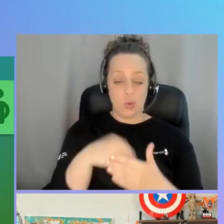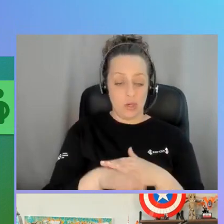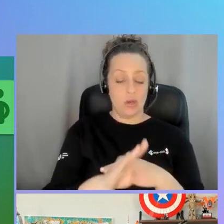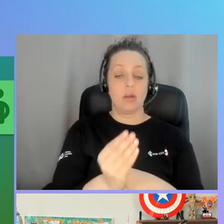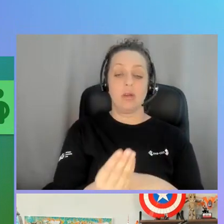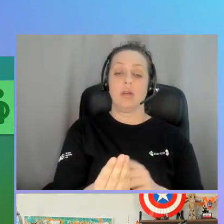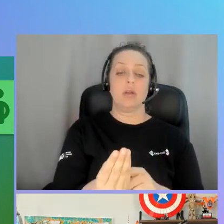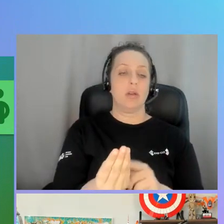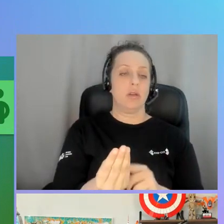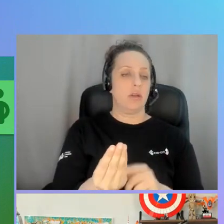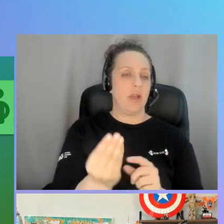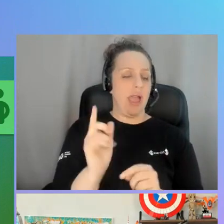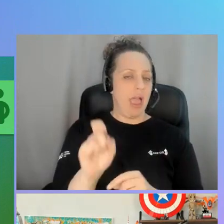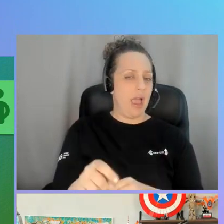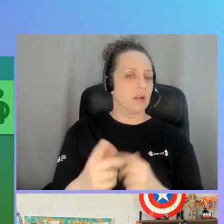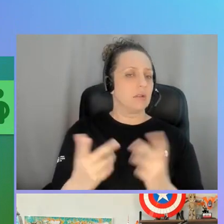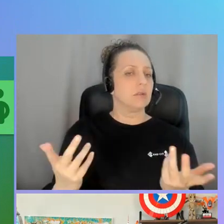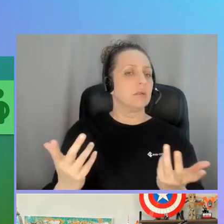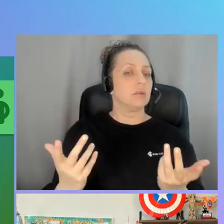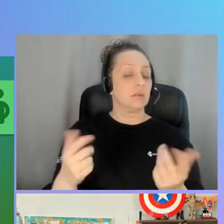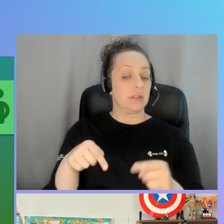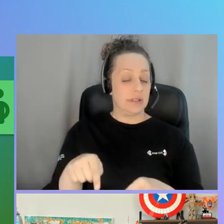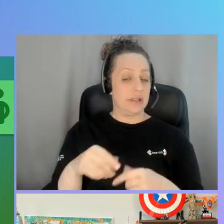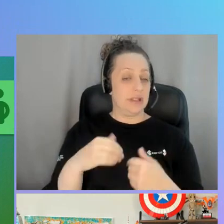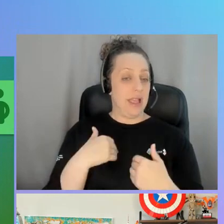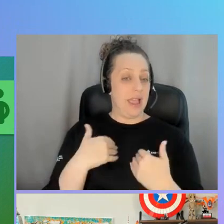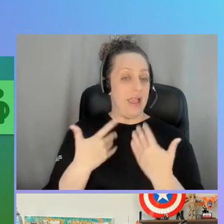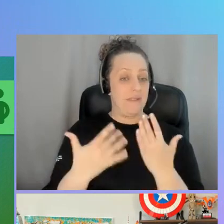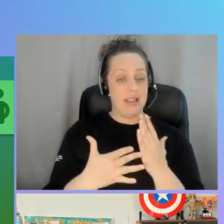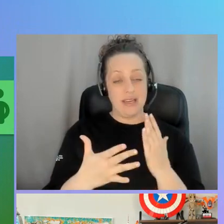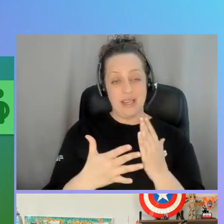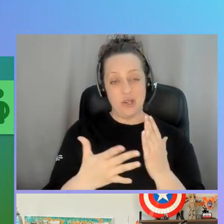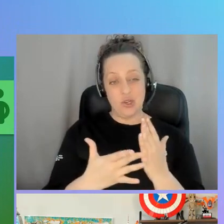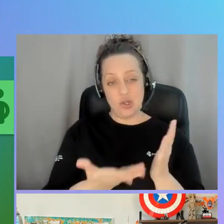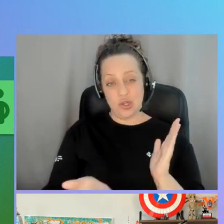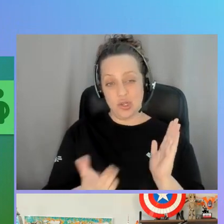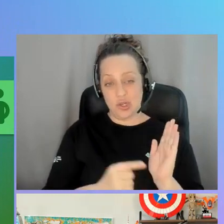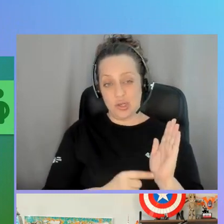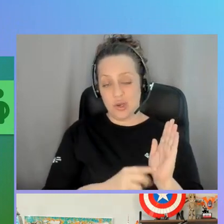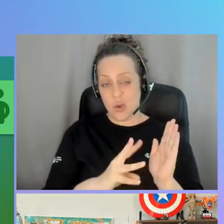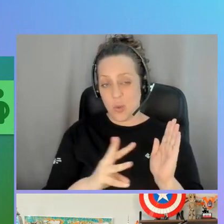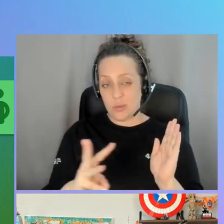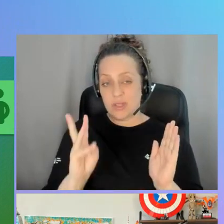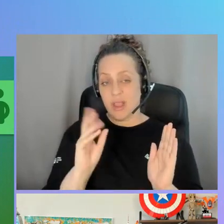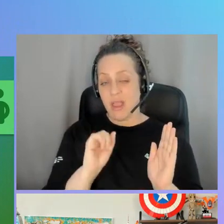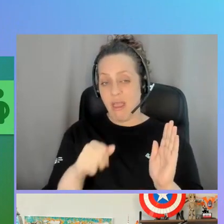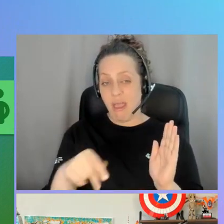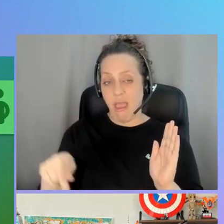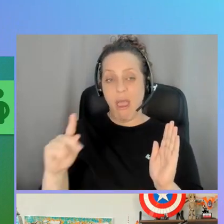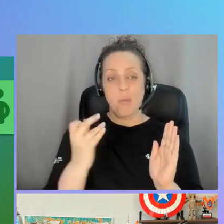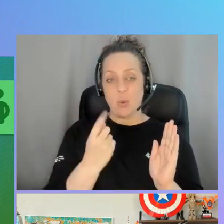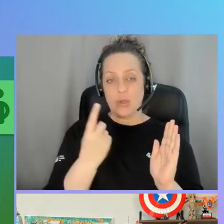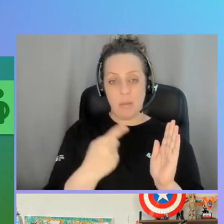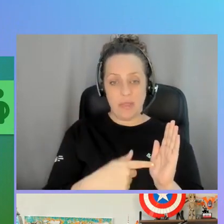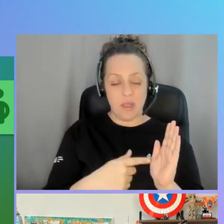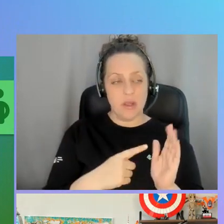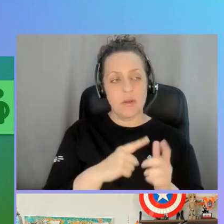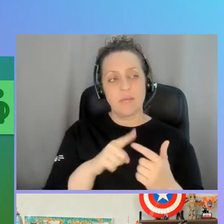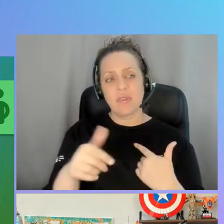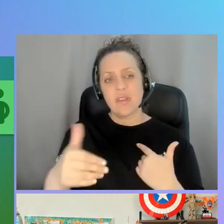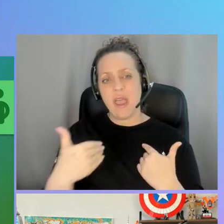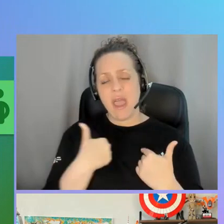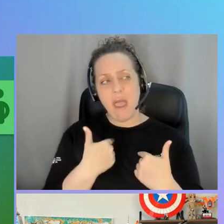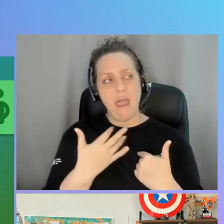organization, someone needs to ask the question, does this thing have a digital interface, a website or application, mobile app? Does it